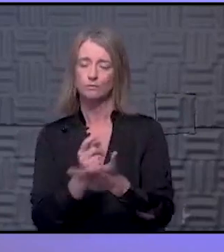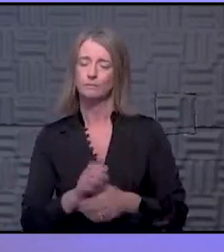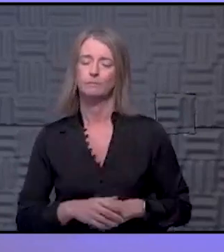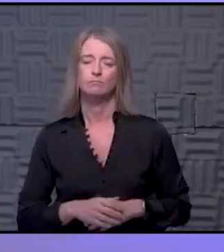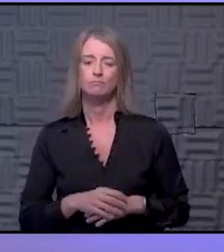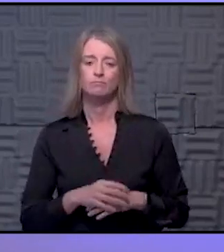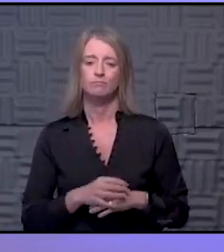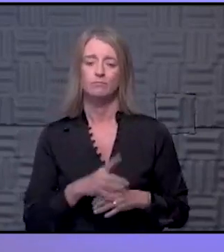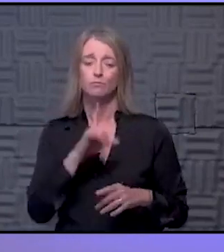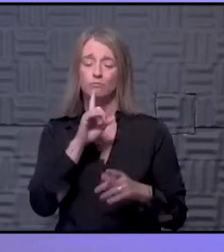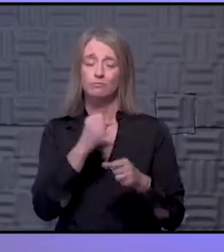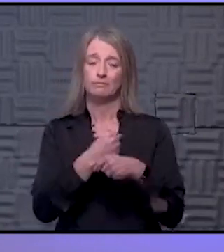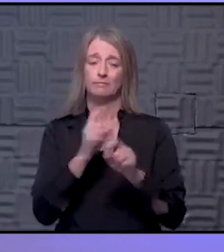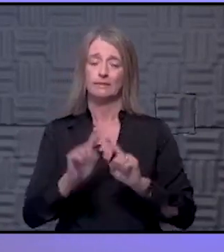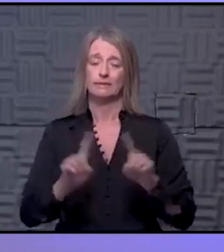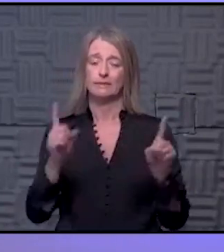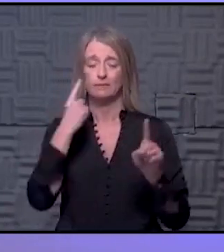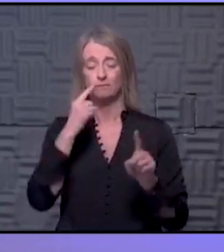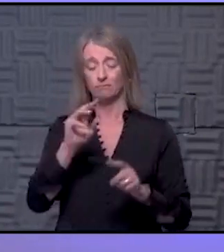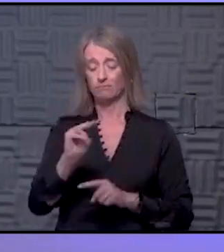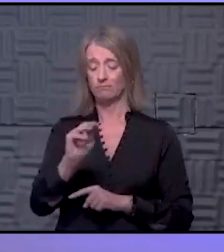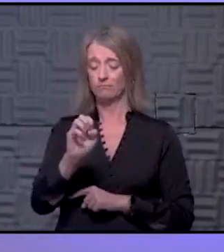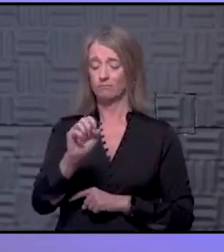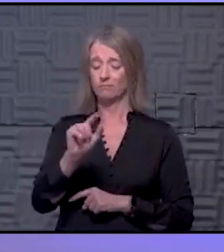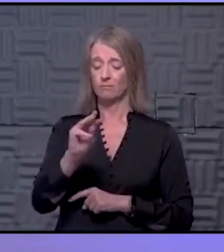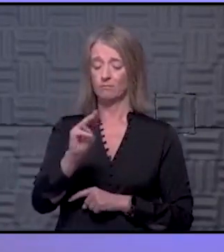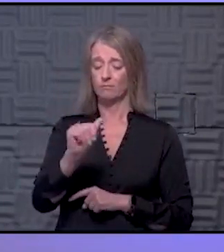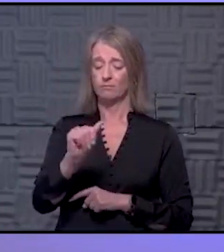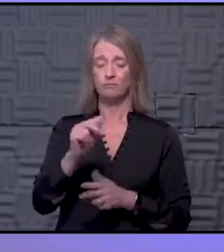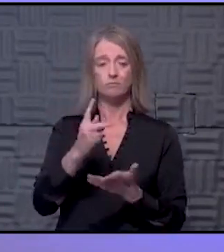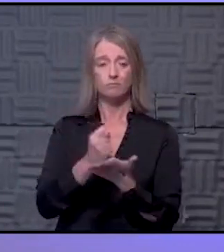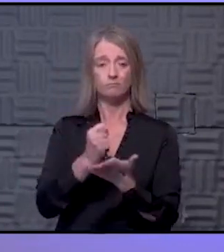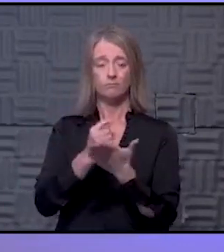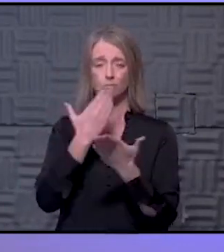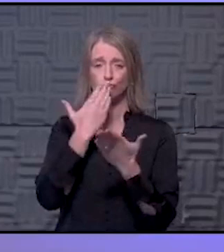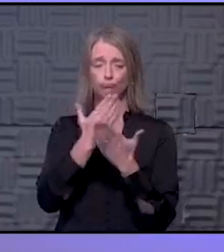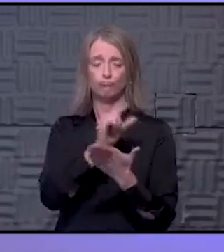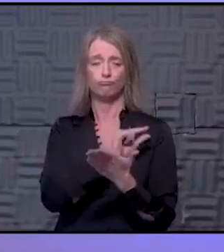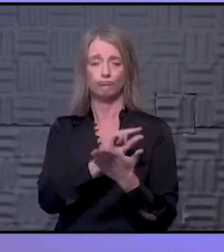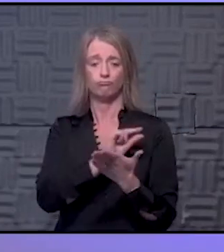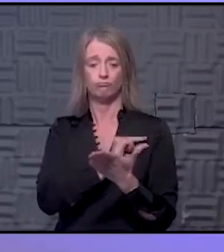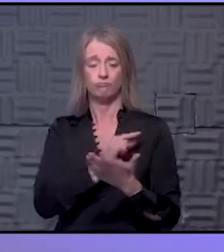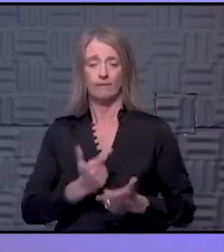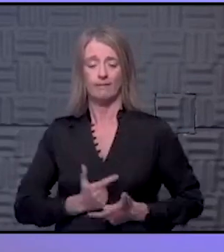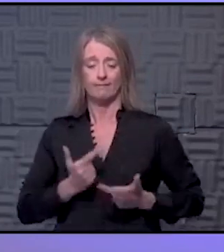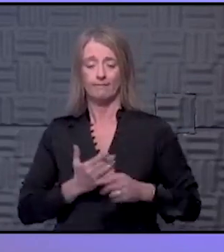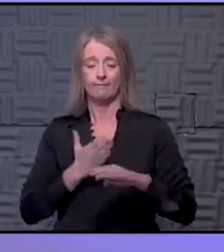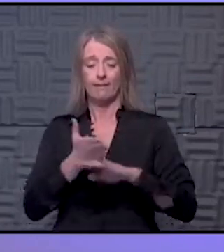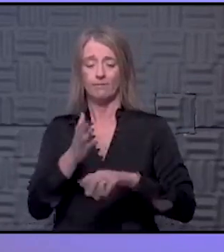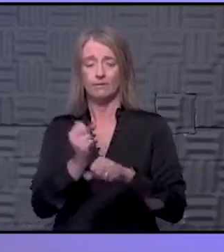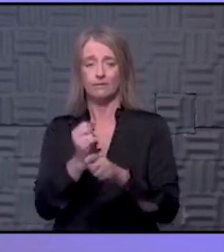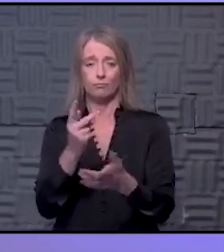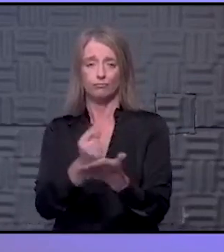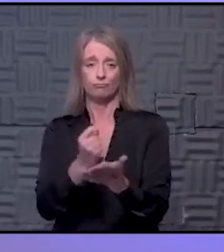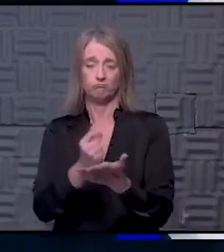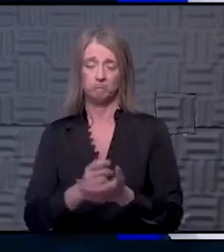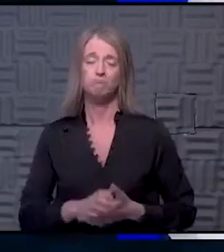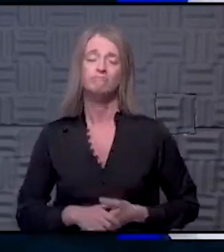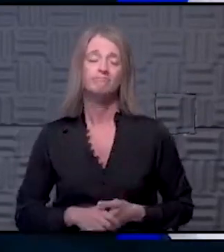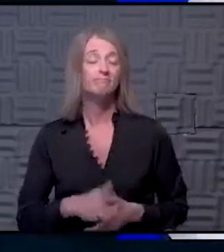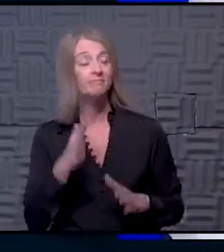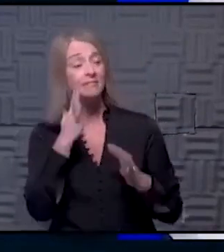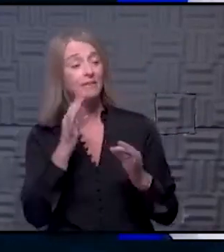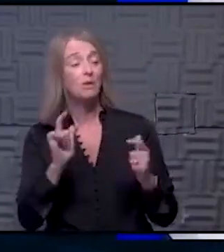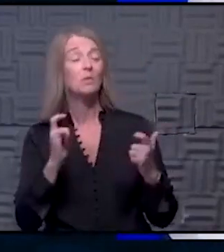trials, really make a big difference for our myeloma patient, that they feel there is a much better quality of life after they receive the treatment. Yeah,